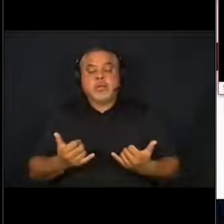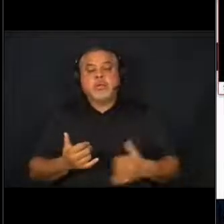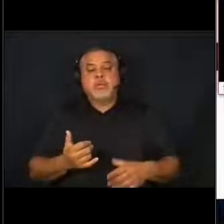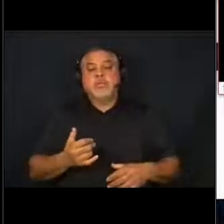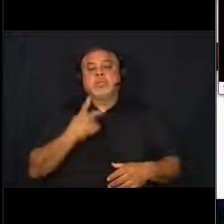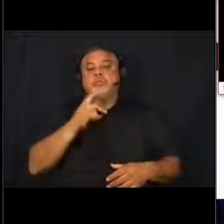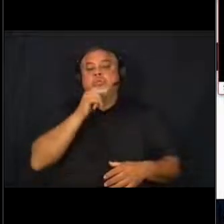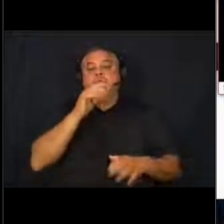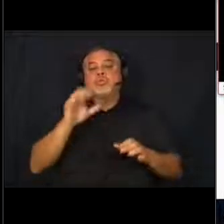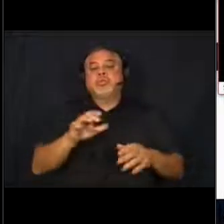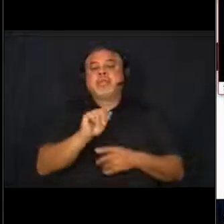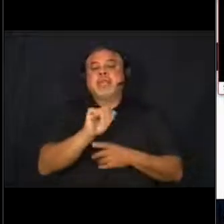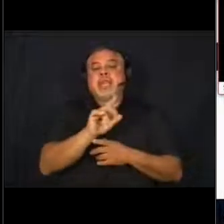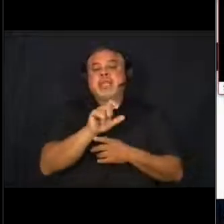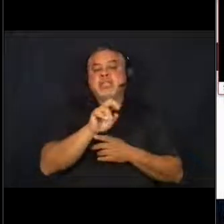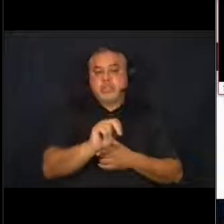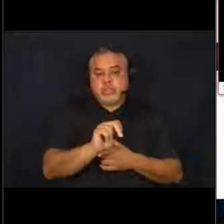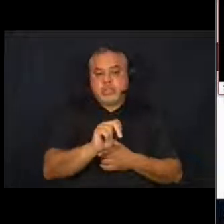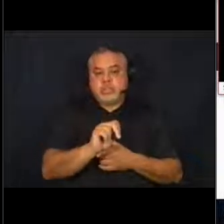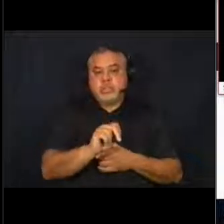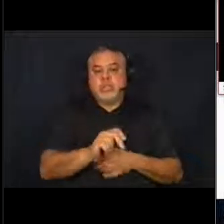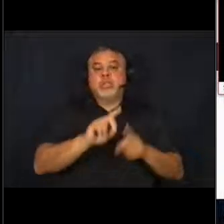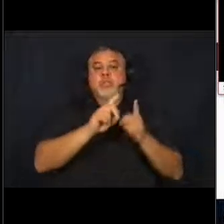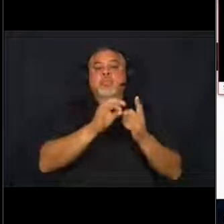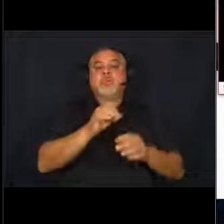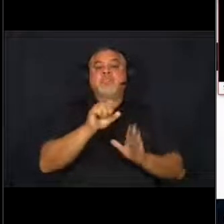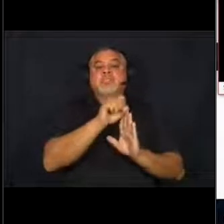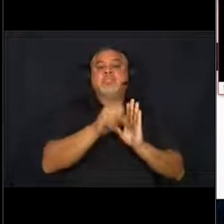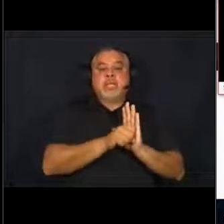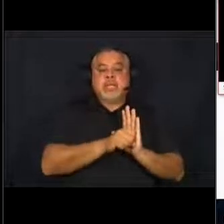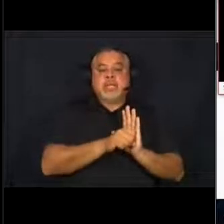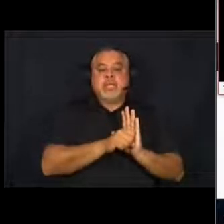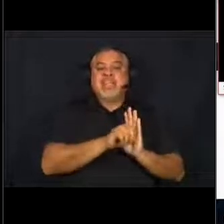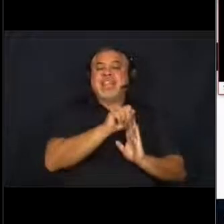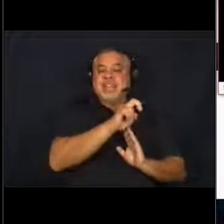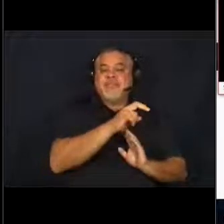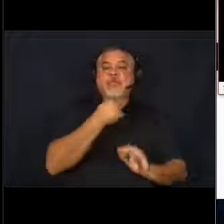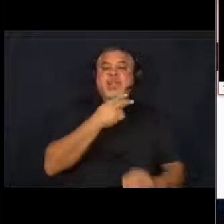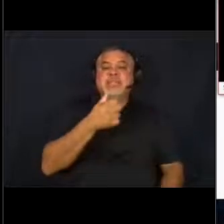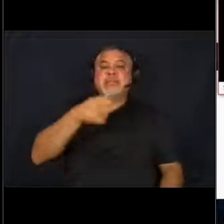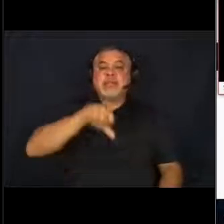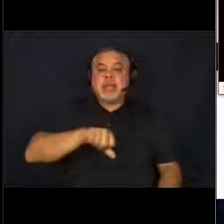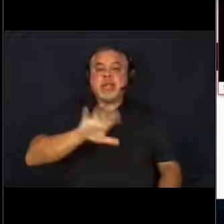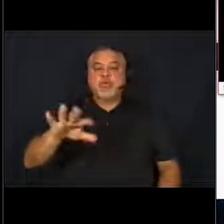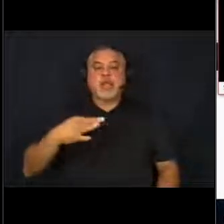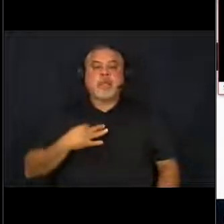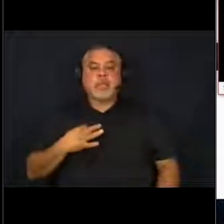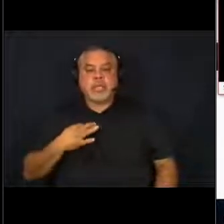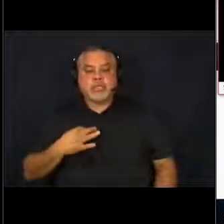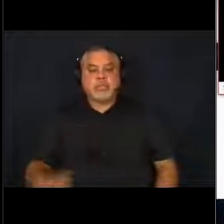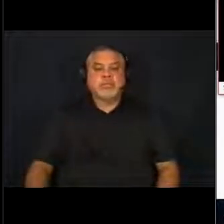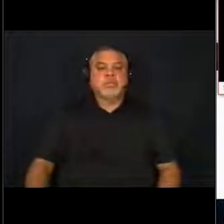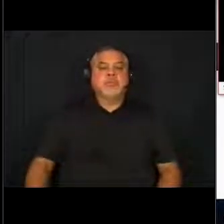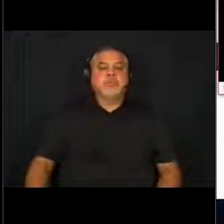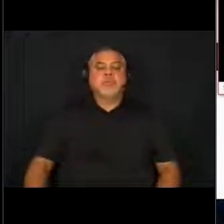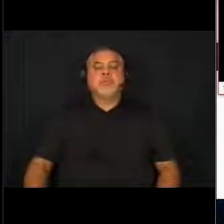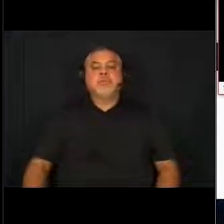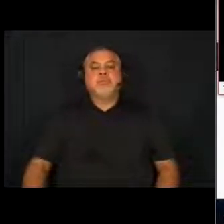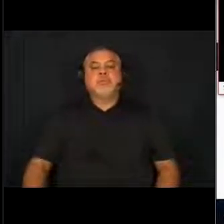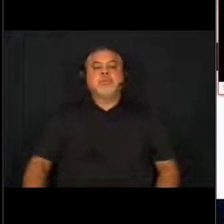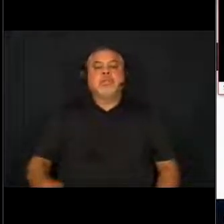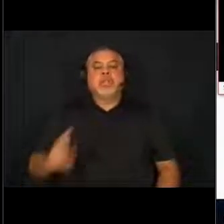the action. The Department of State, active voice, denied your application. All right, let's look at